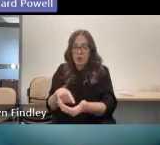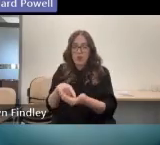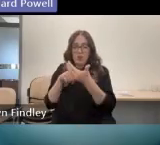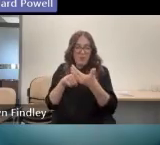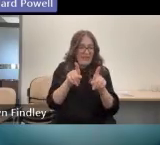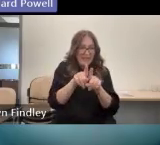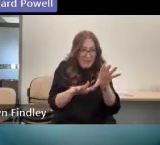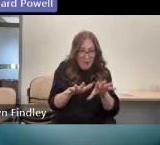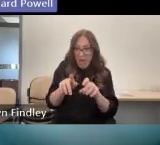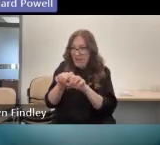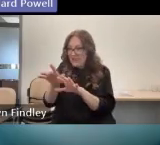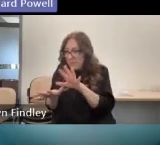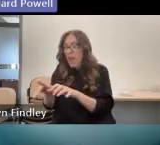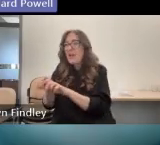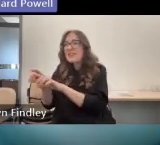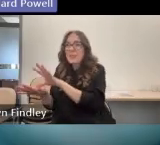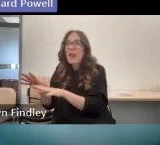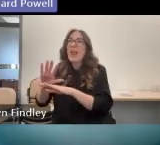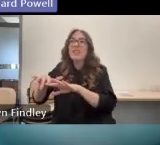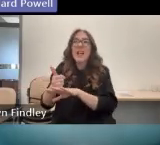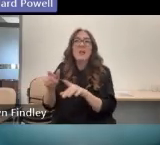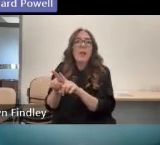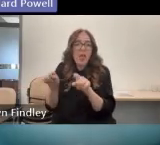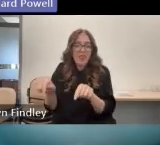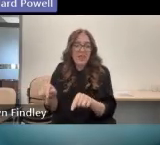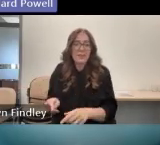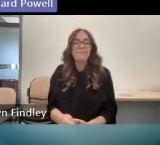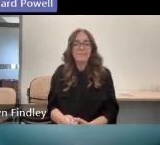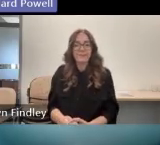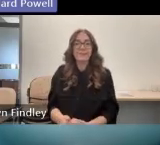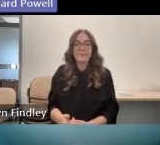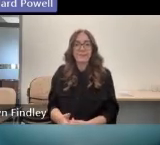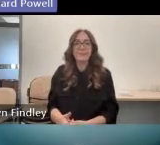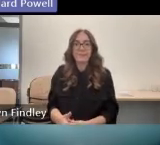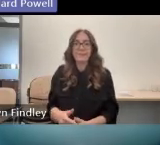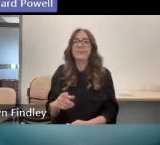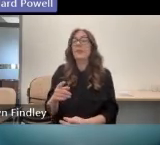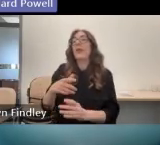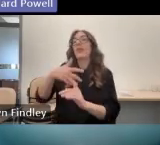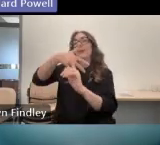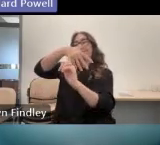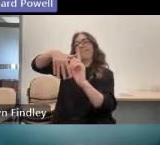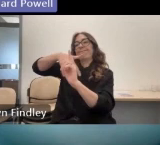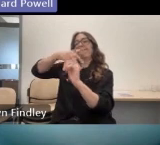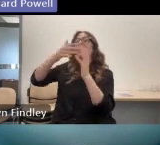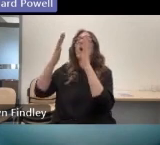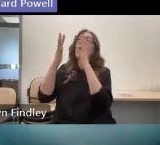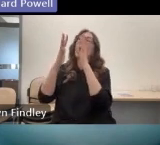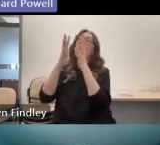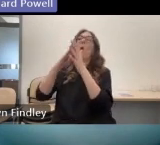Okay, so last week Jamie started with the wallpaper. So